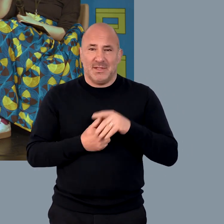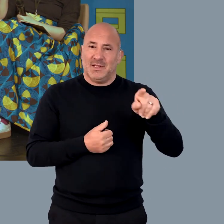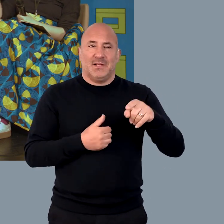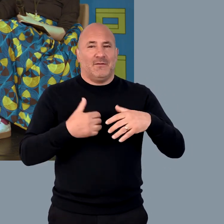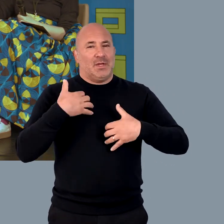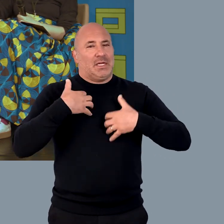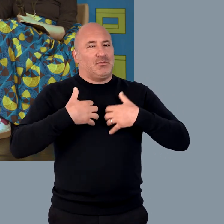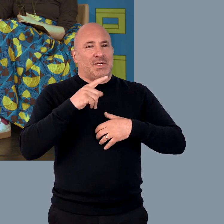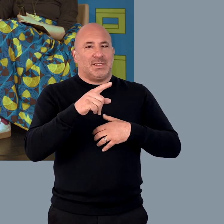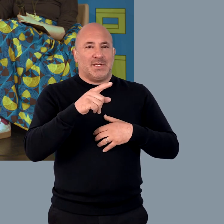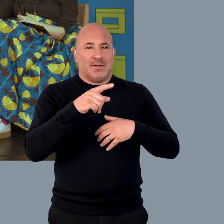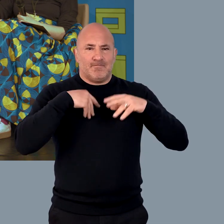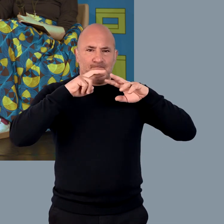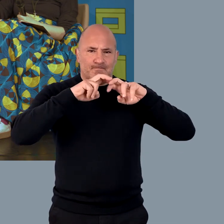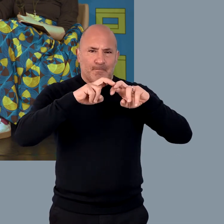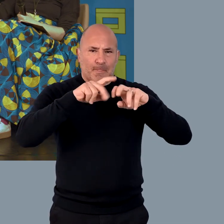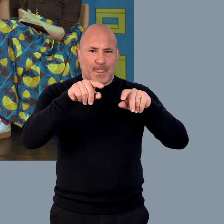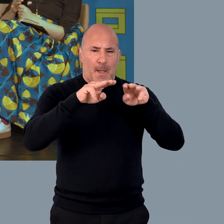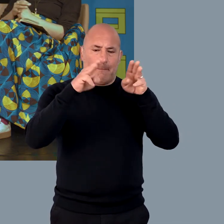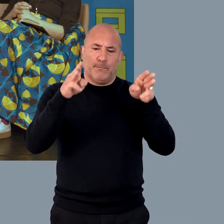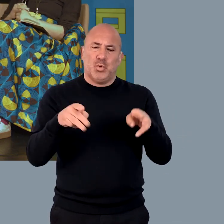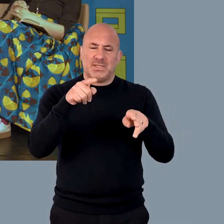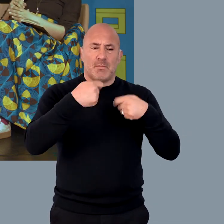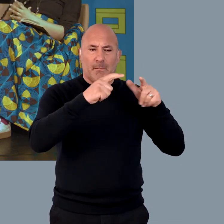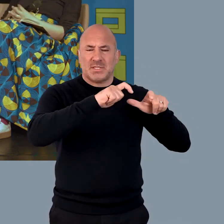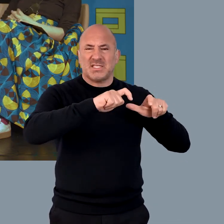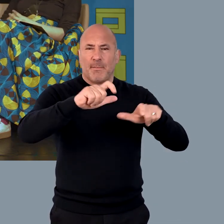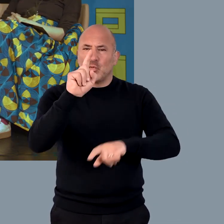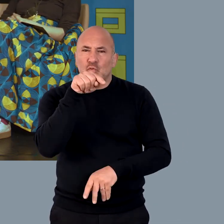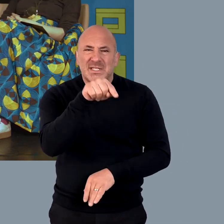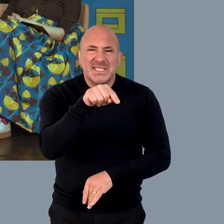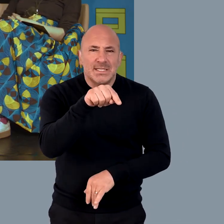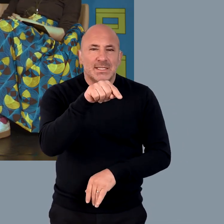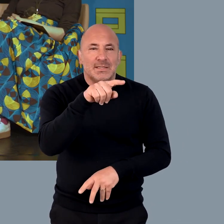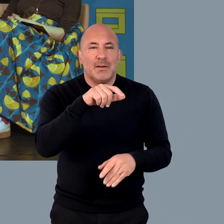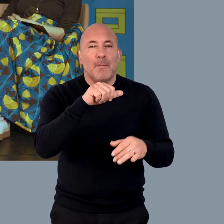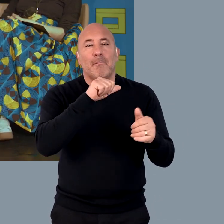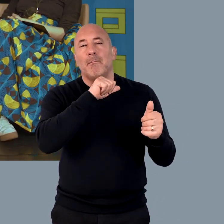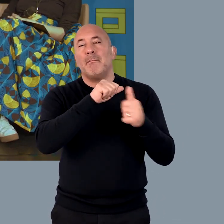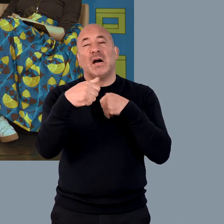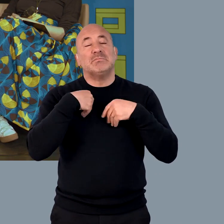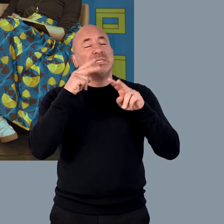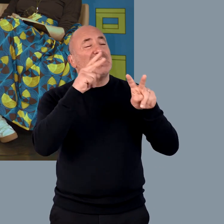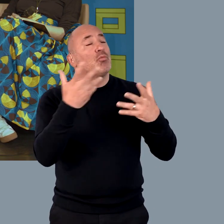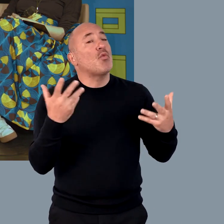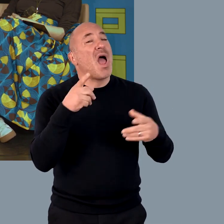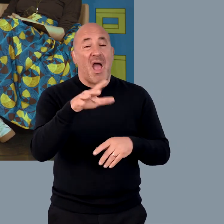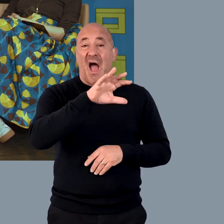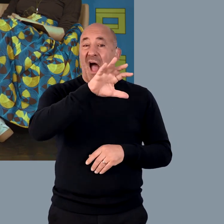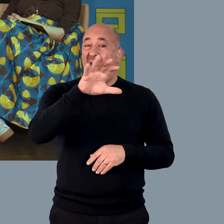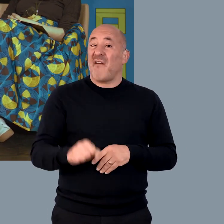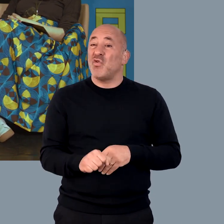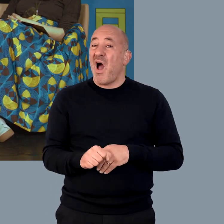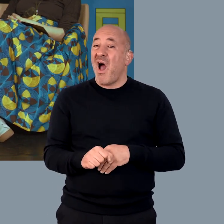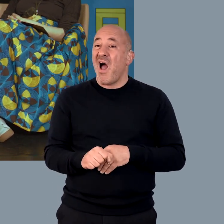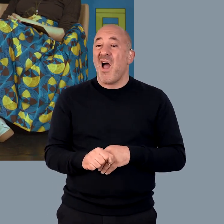about this hyper-productivity thing. And I think that really, for me, what's really interesting is exploring the idea of what is a